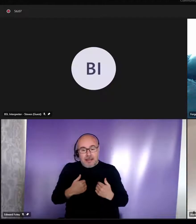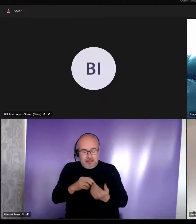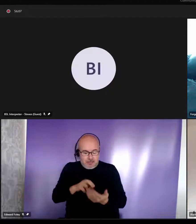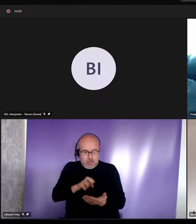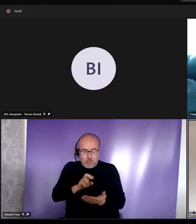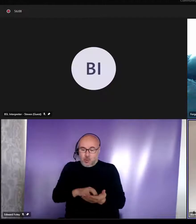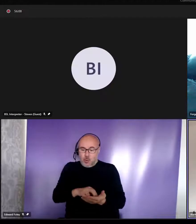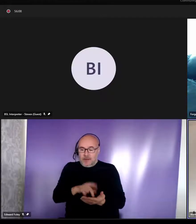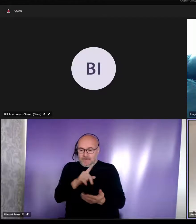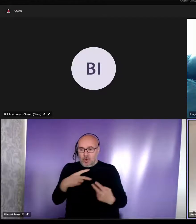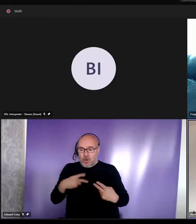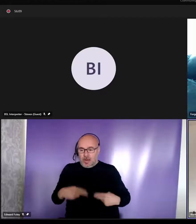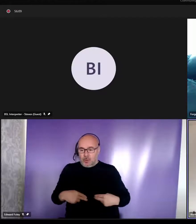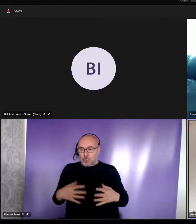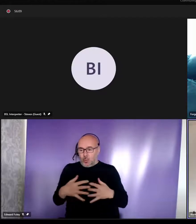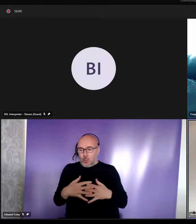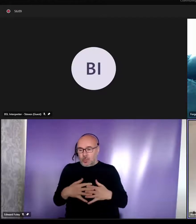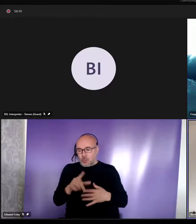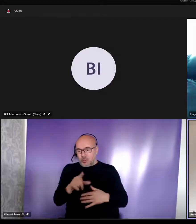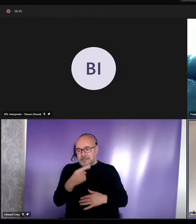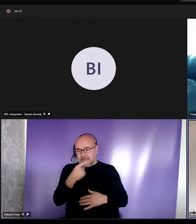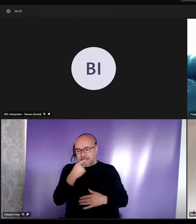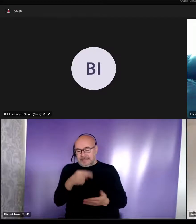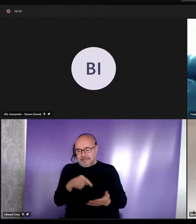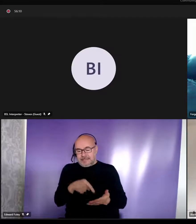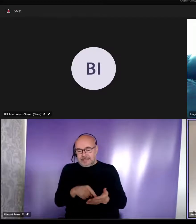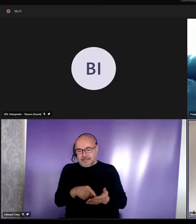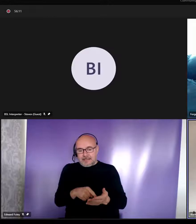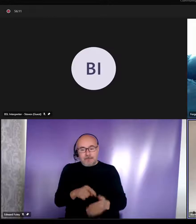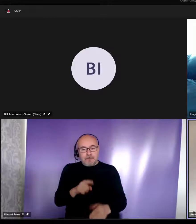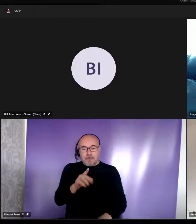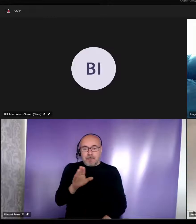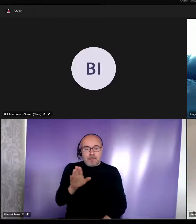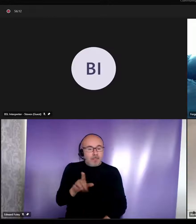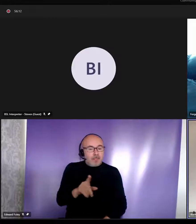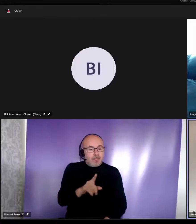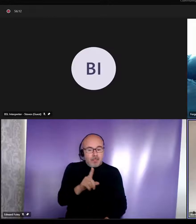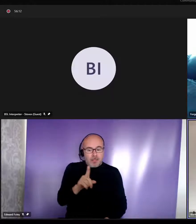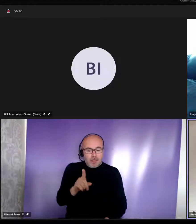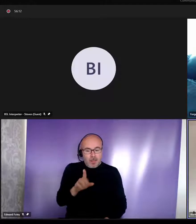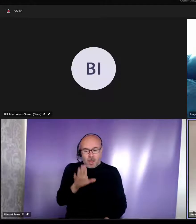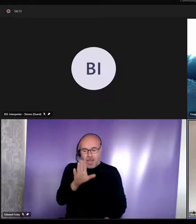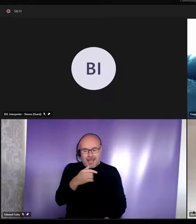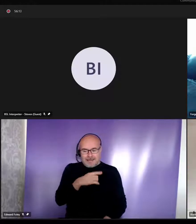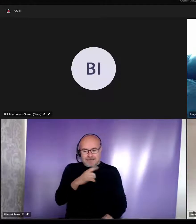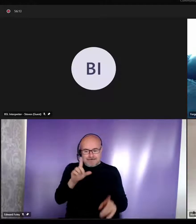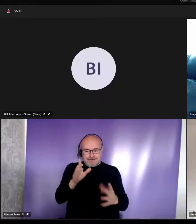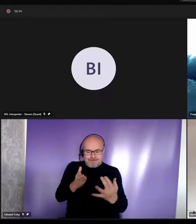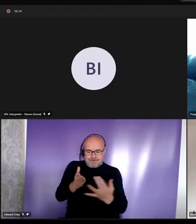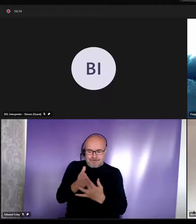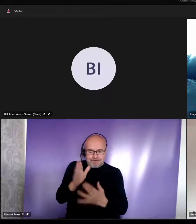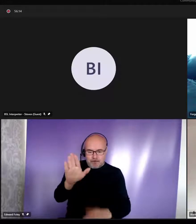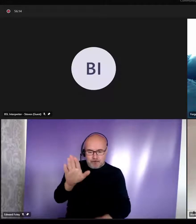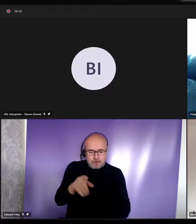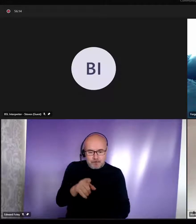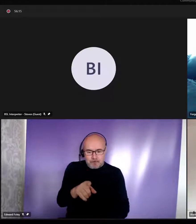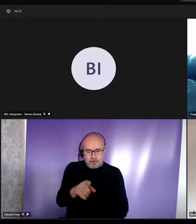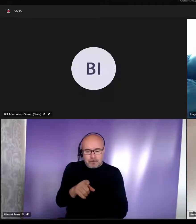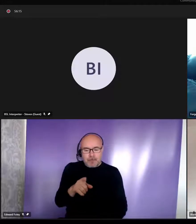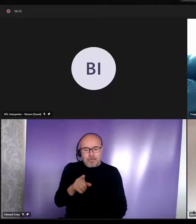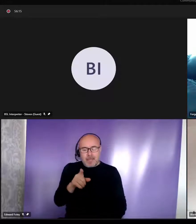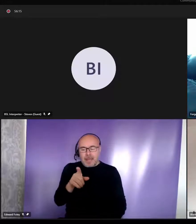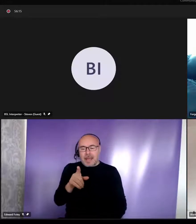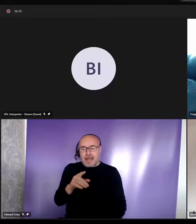Chair. Okay, thank you. Chair, sorry, can I just come back? Yes. Regarding the charging, Michael, of